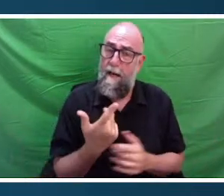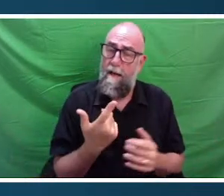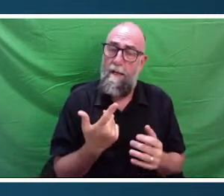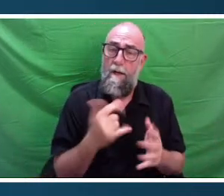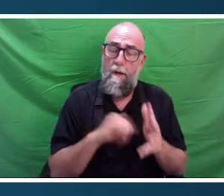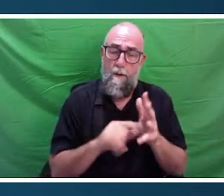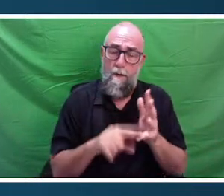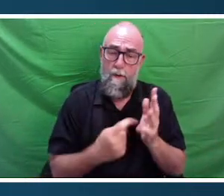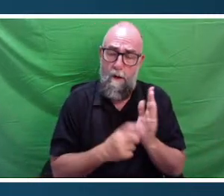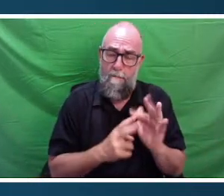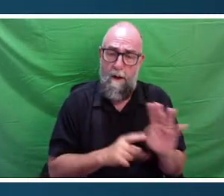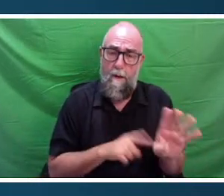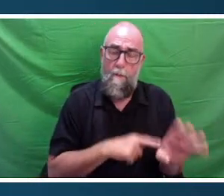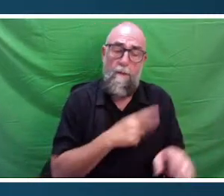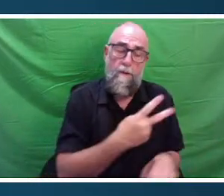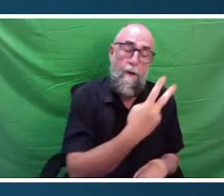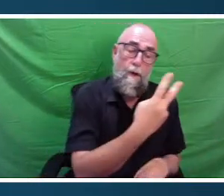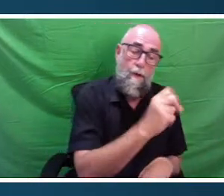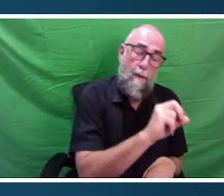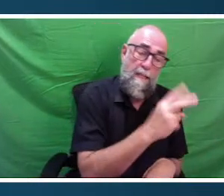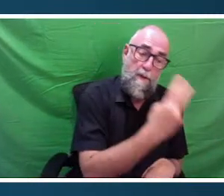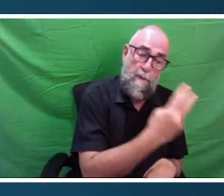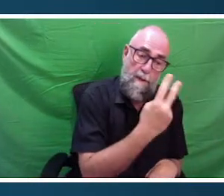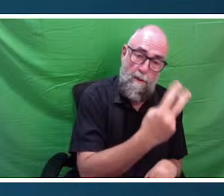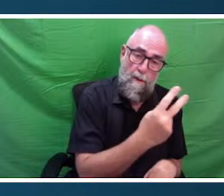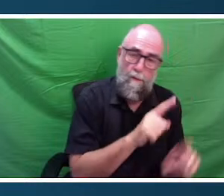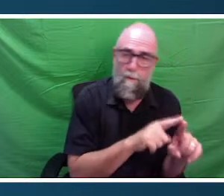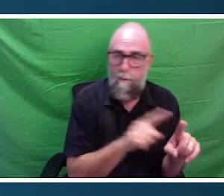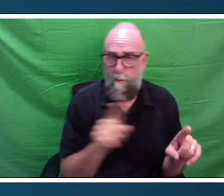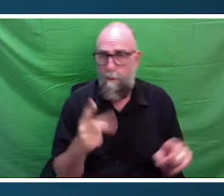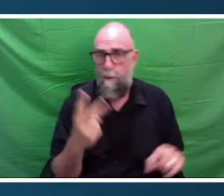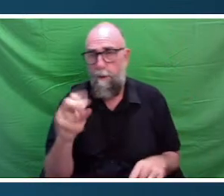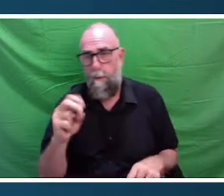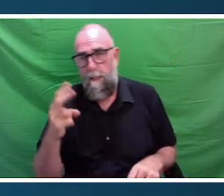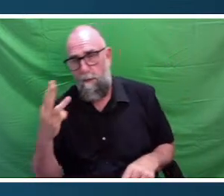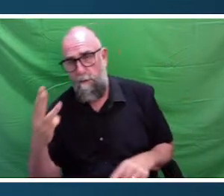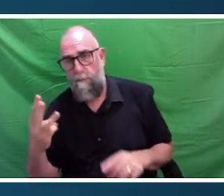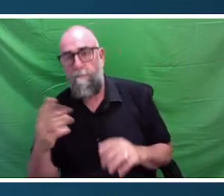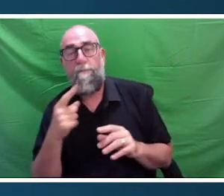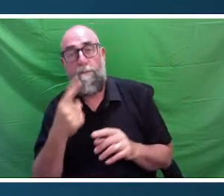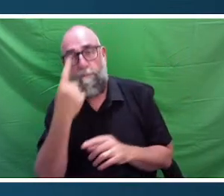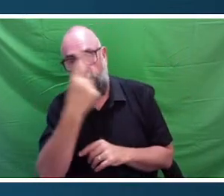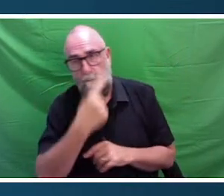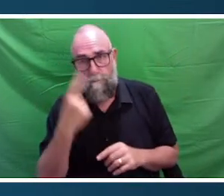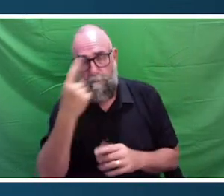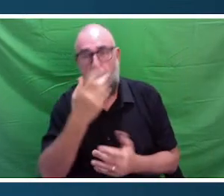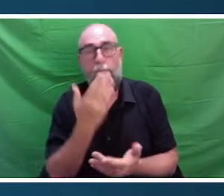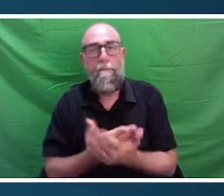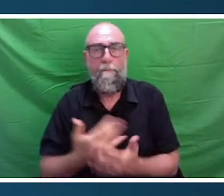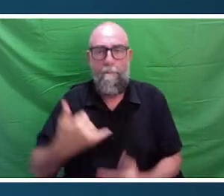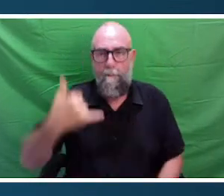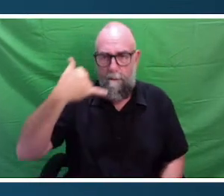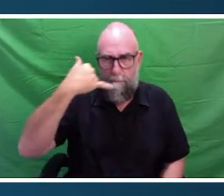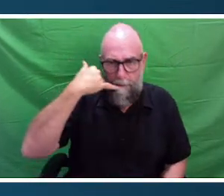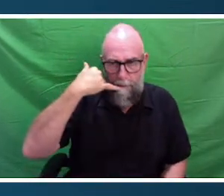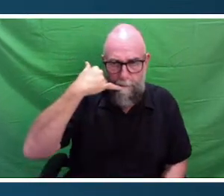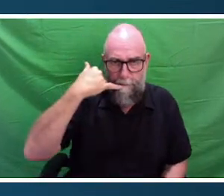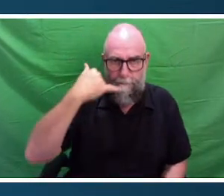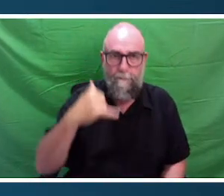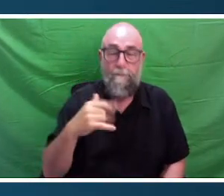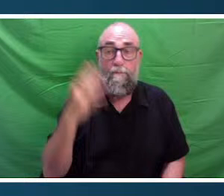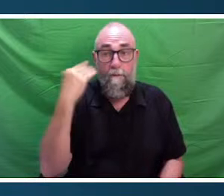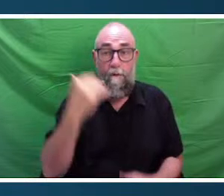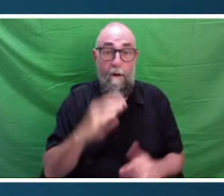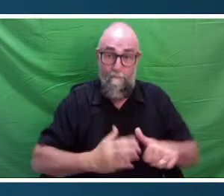2022 to March 2023. It was about an hour long, and it was done by the phone because largely because of COVID. We had to move from face-to-face